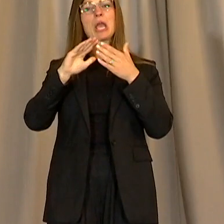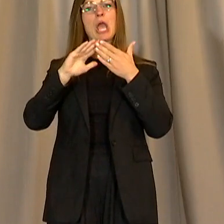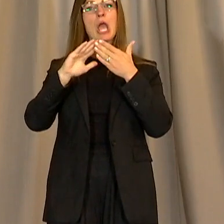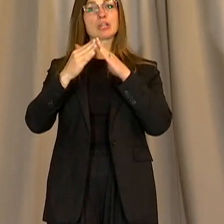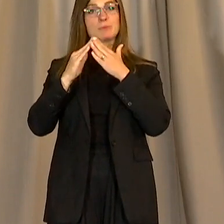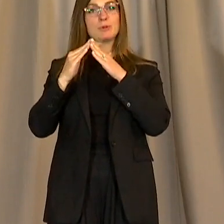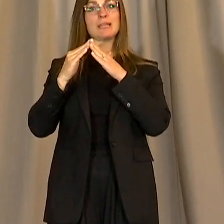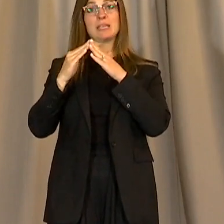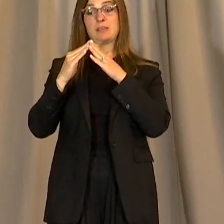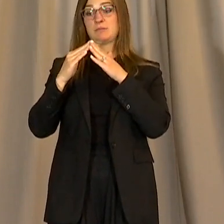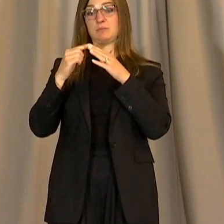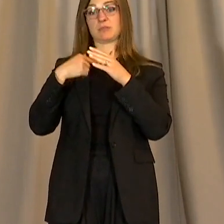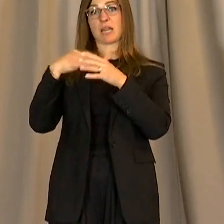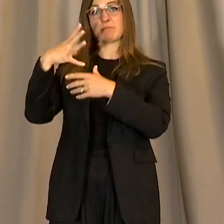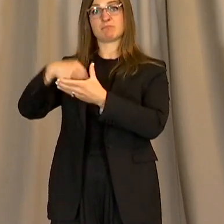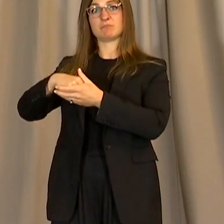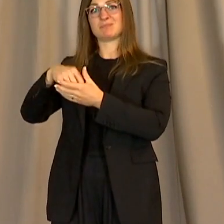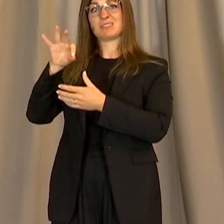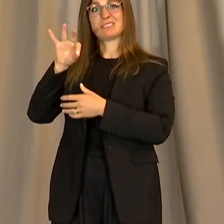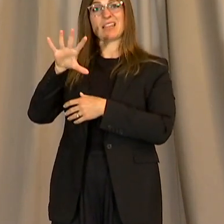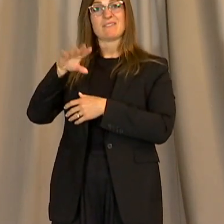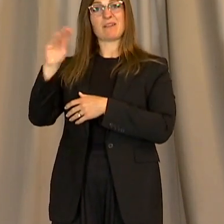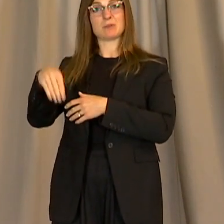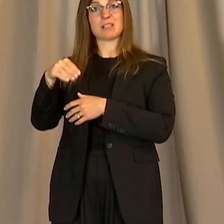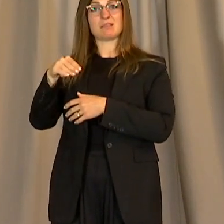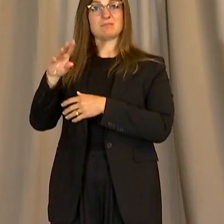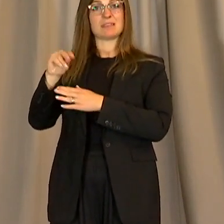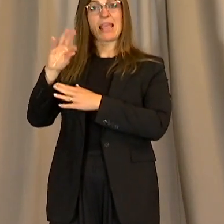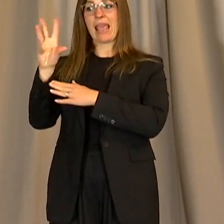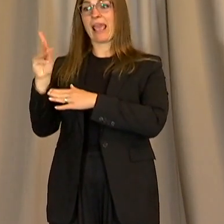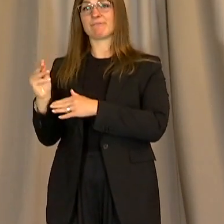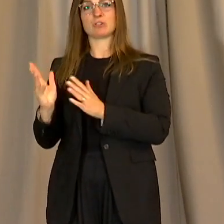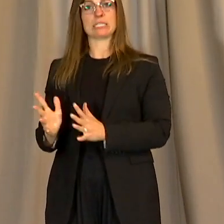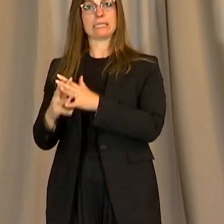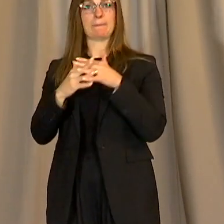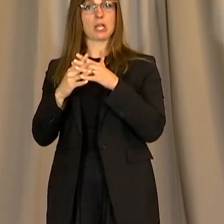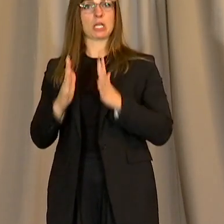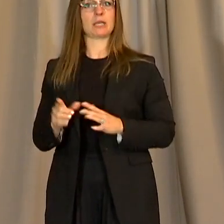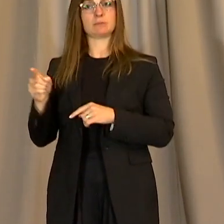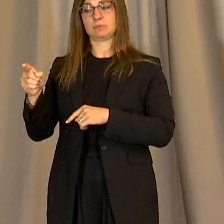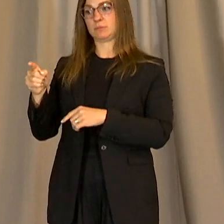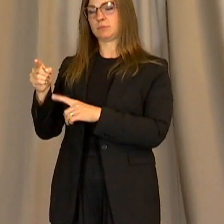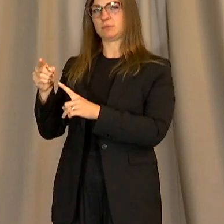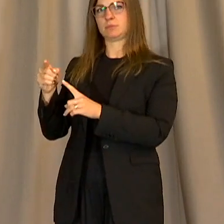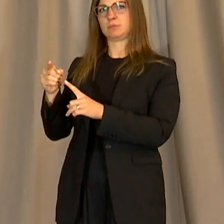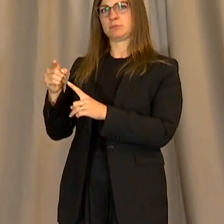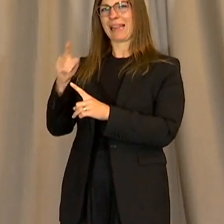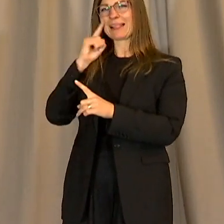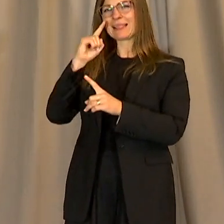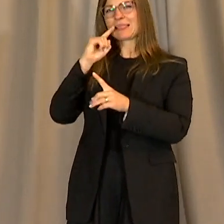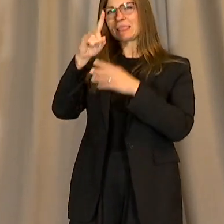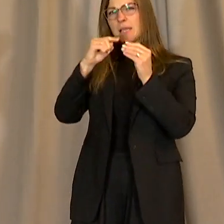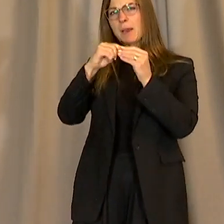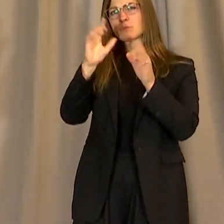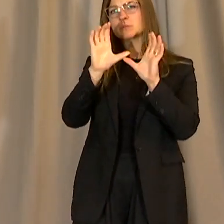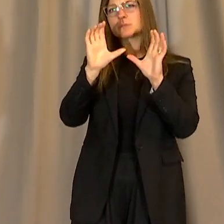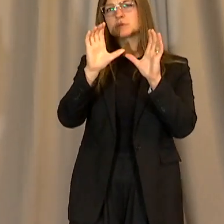95% African American and thinking about the literature that we had in the classrooms,